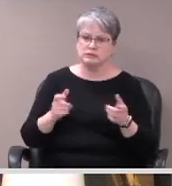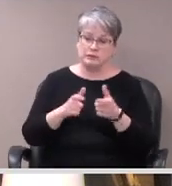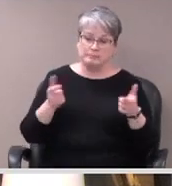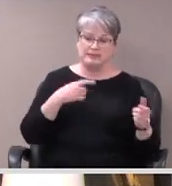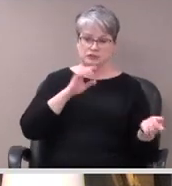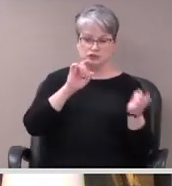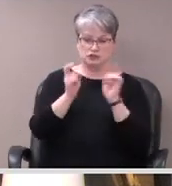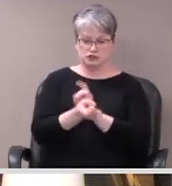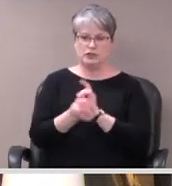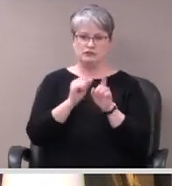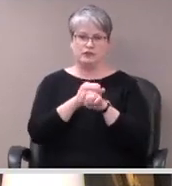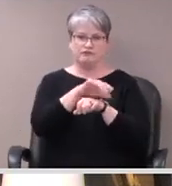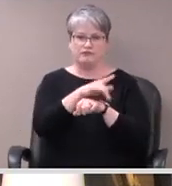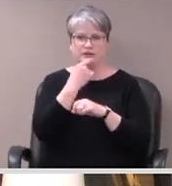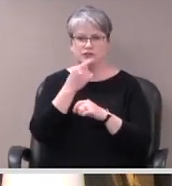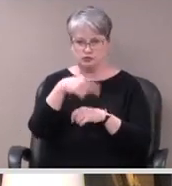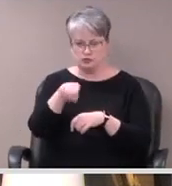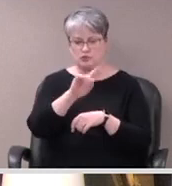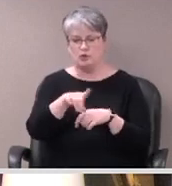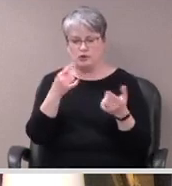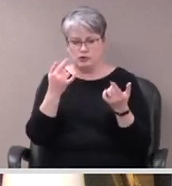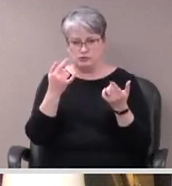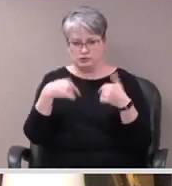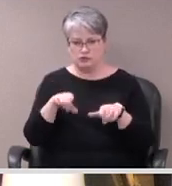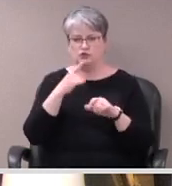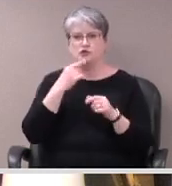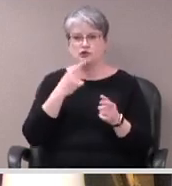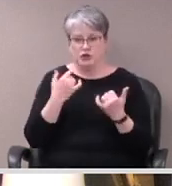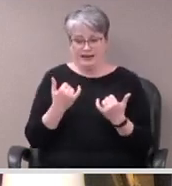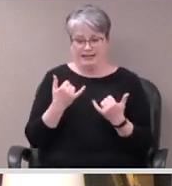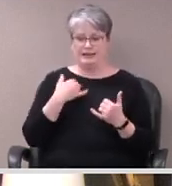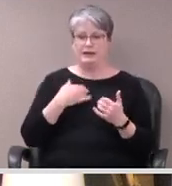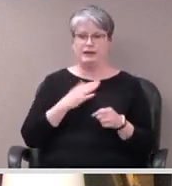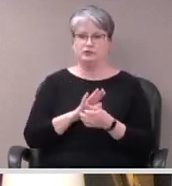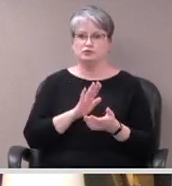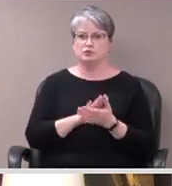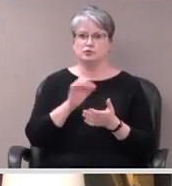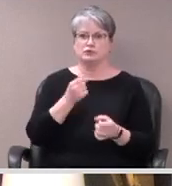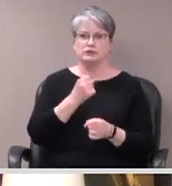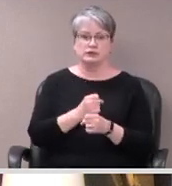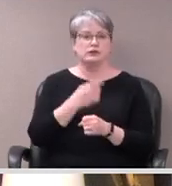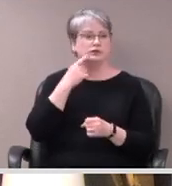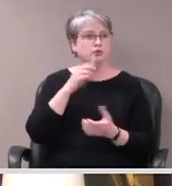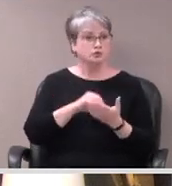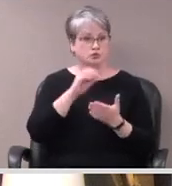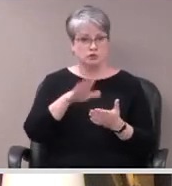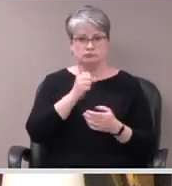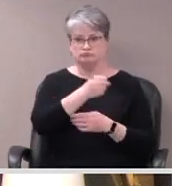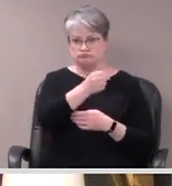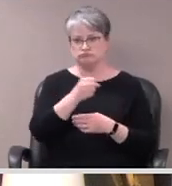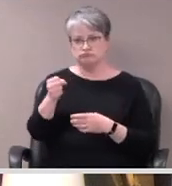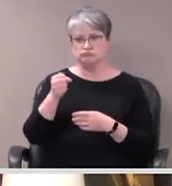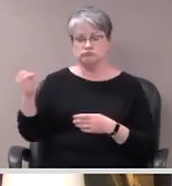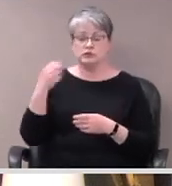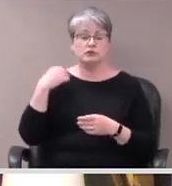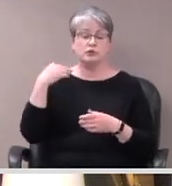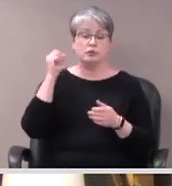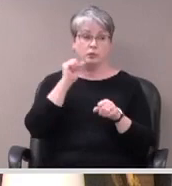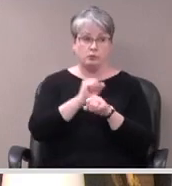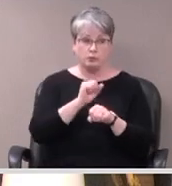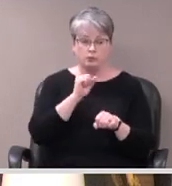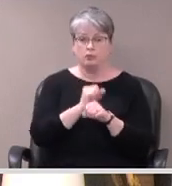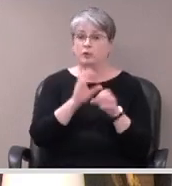all during this current school year. So first of all, student assignment. As you know, we held a work session